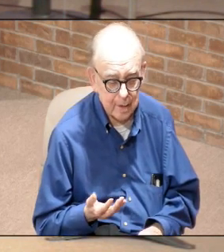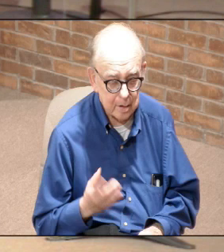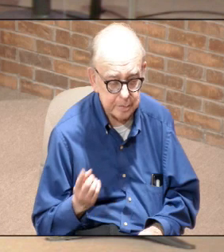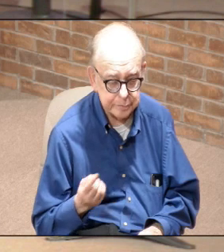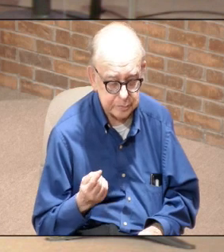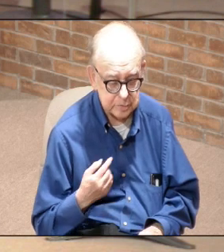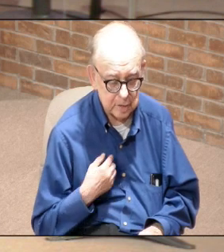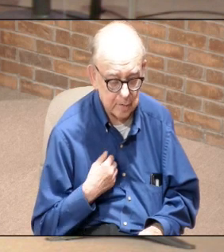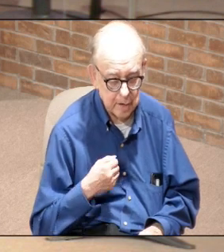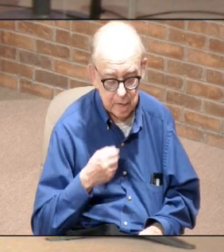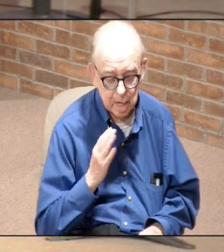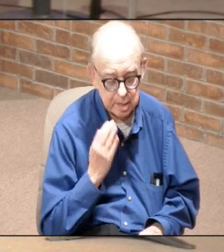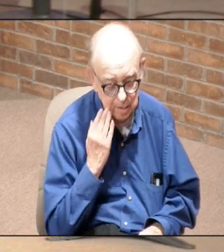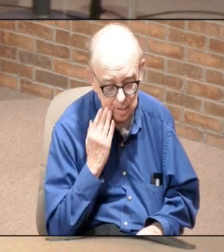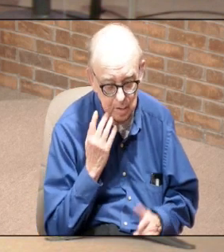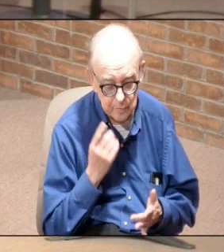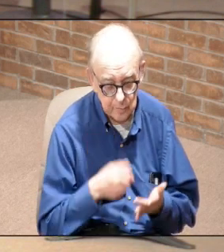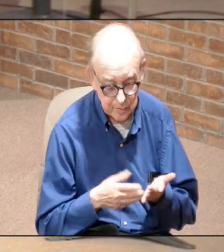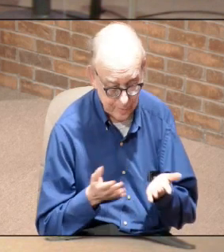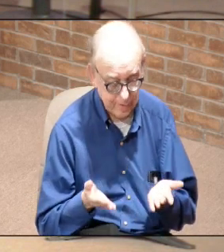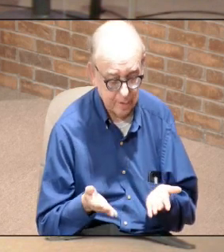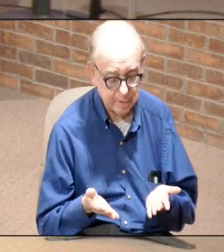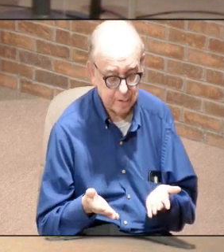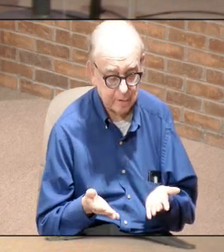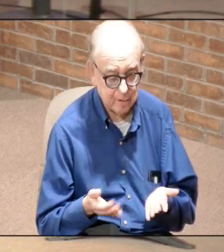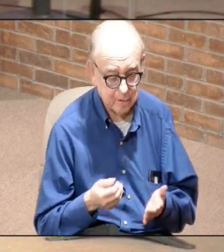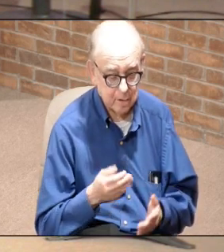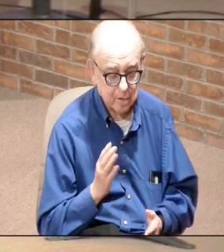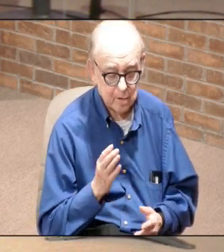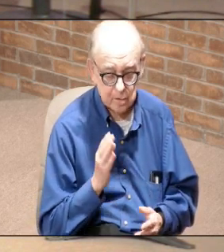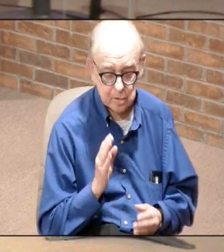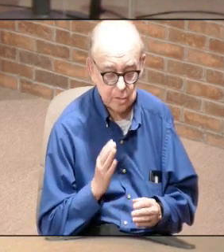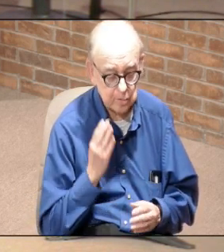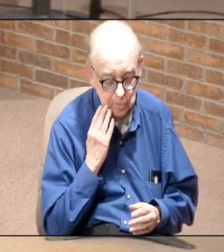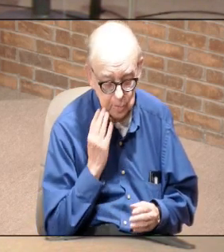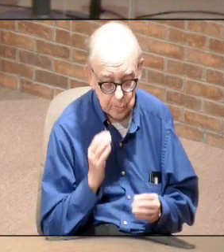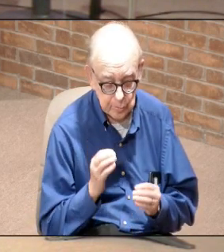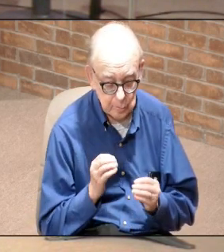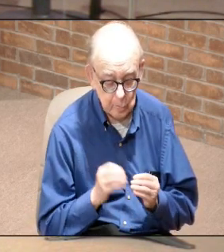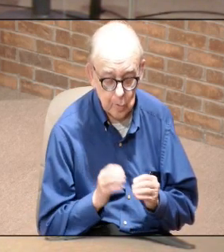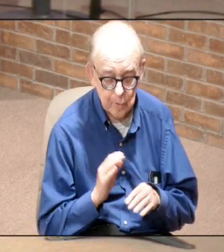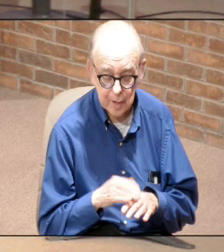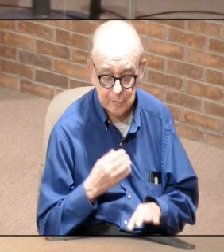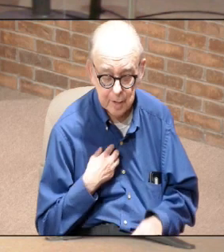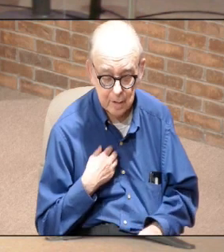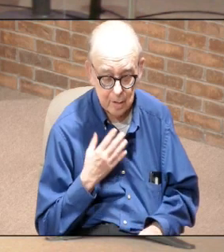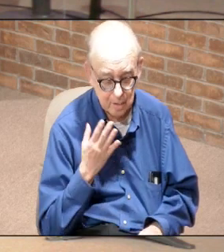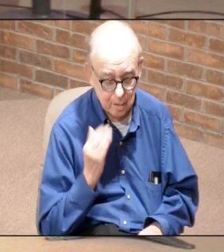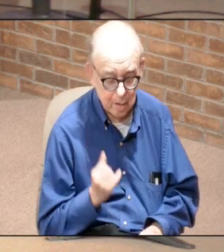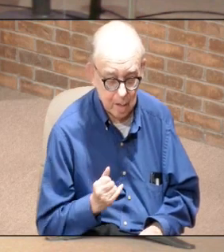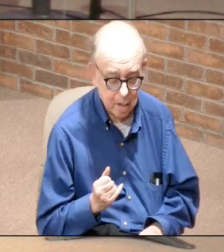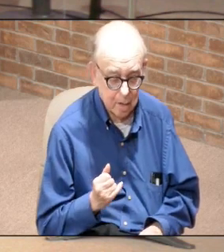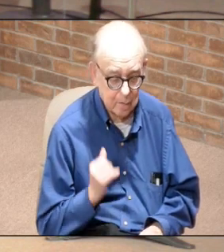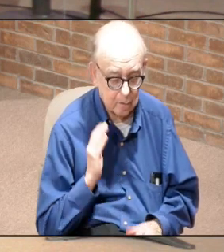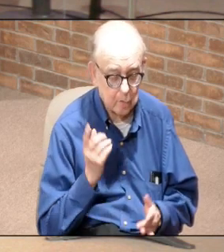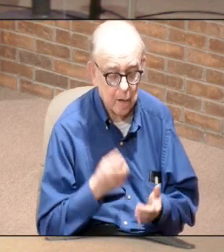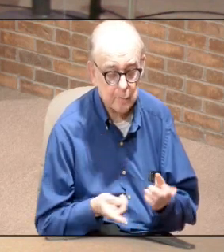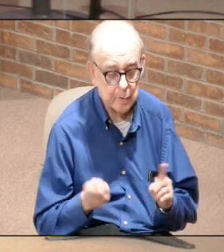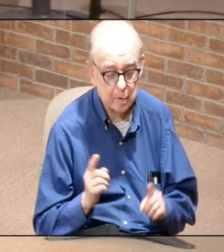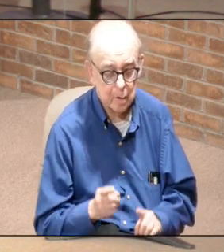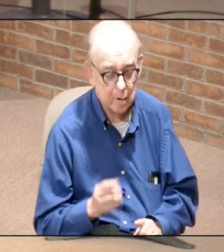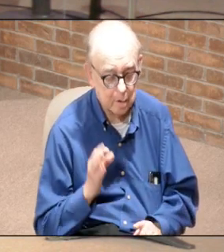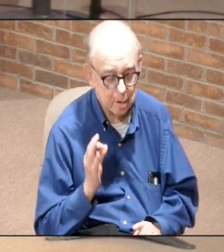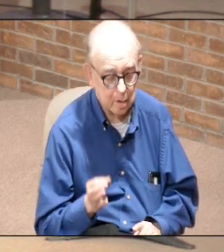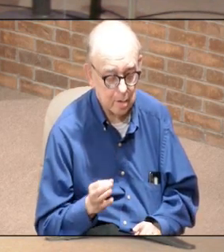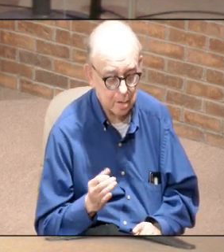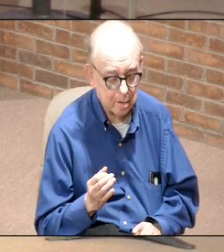Only me and God knows what's there. And he knows a lot more than I do, because he knows what's going to happen tomorrow if I'm